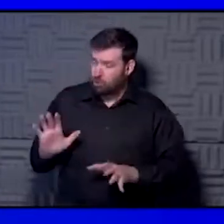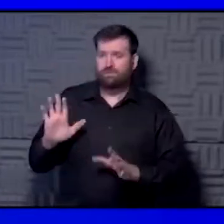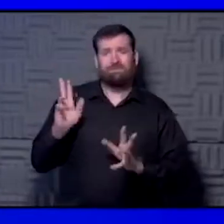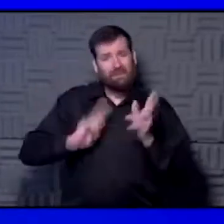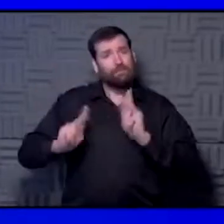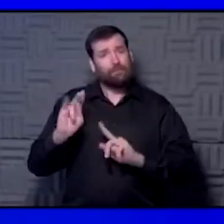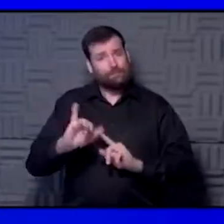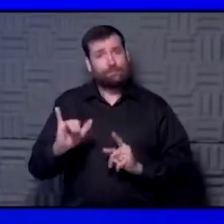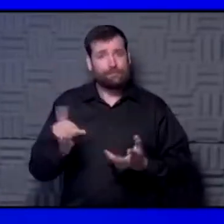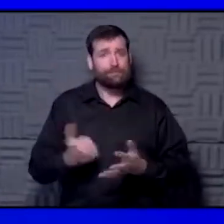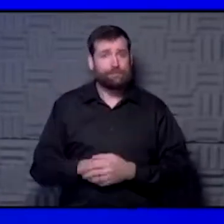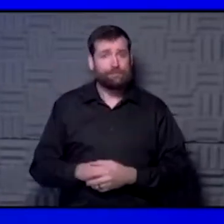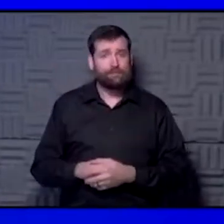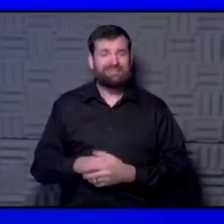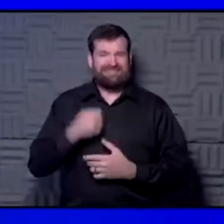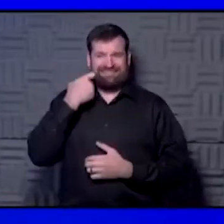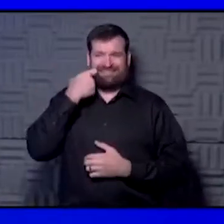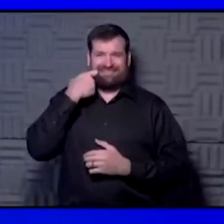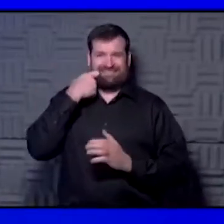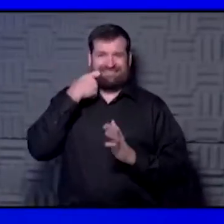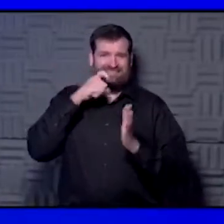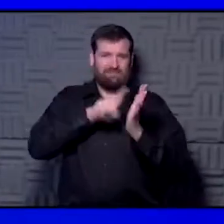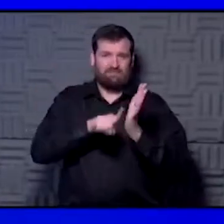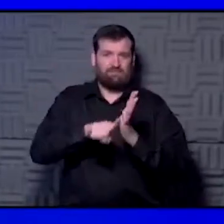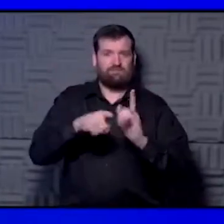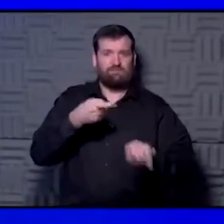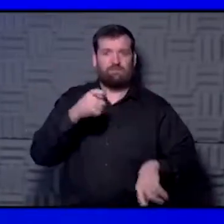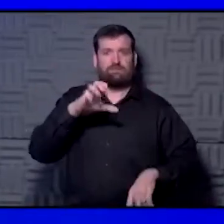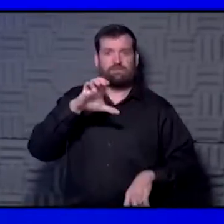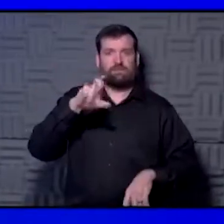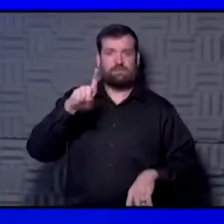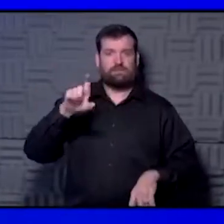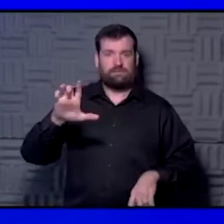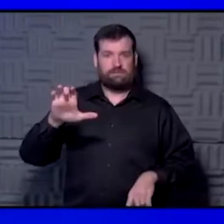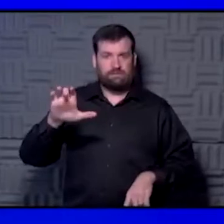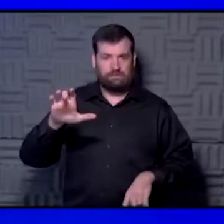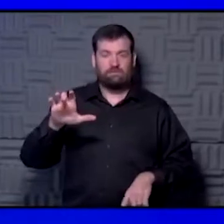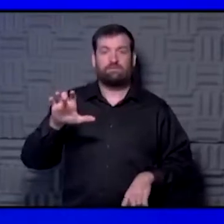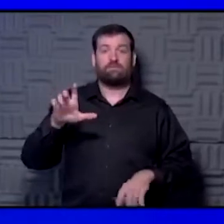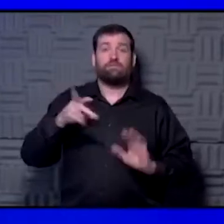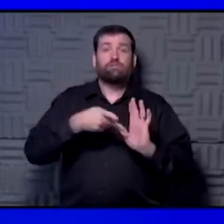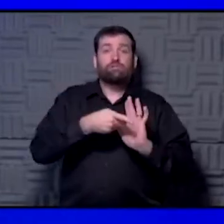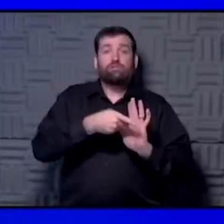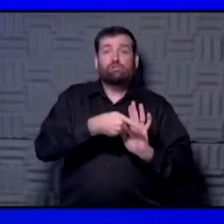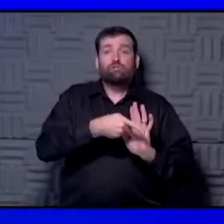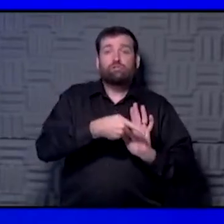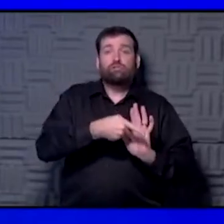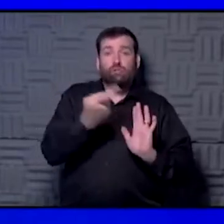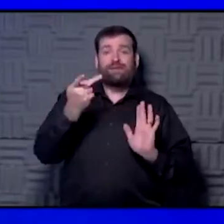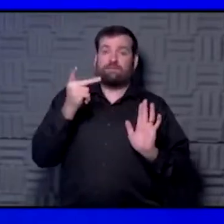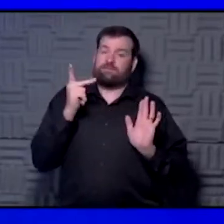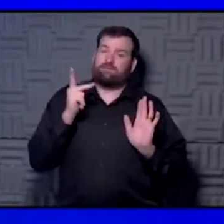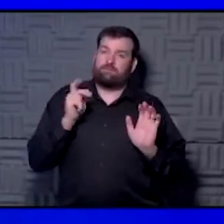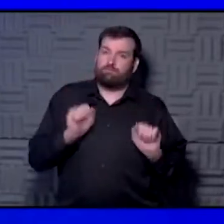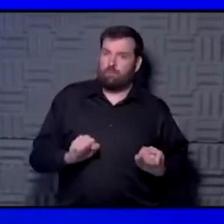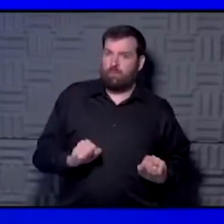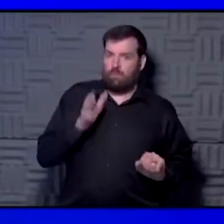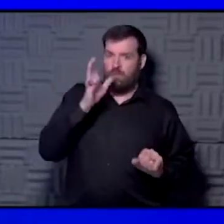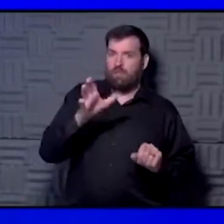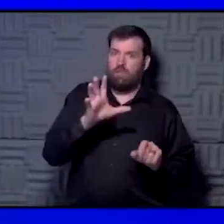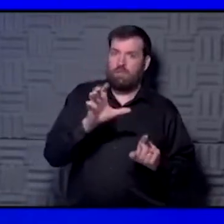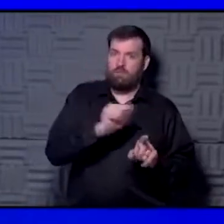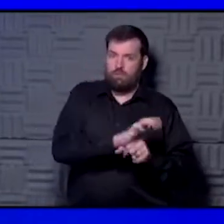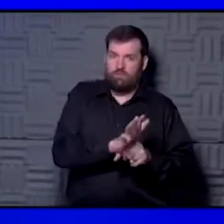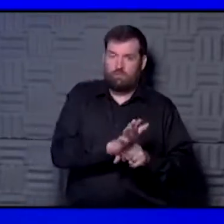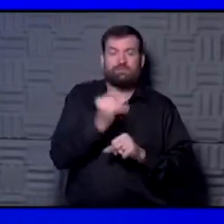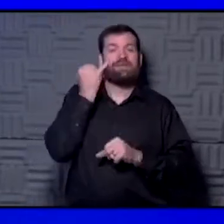There was just a very recent study from CDC that shows you are probably 2 times likely to have gotten COVID if you've gone out